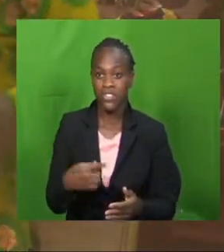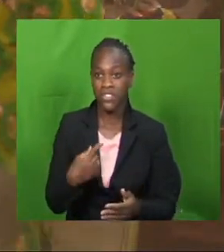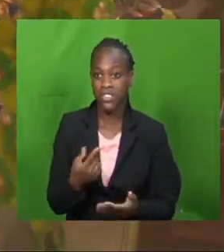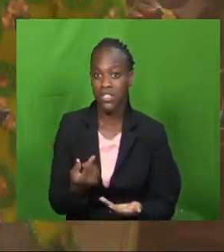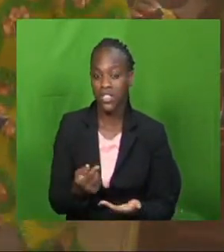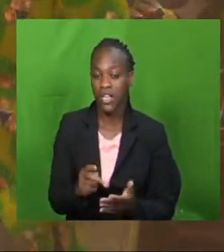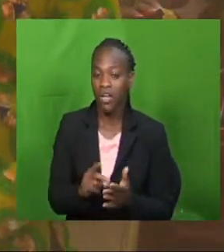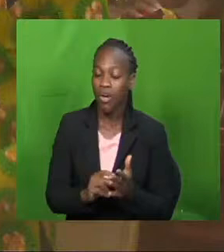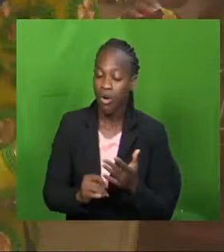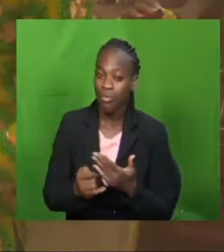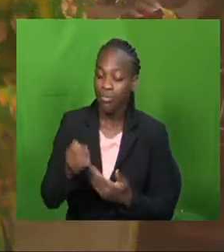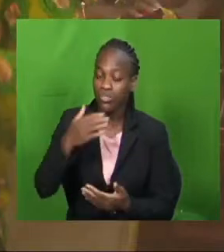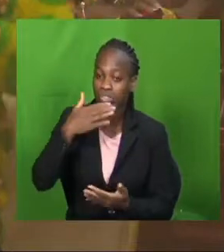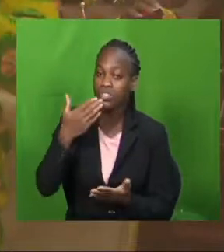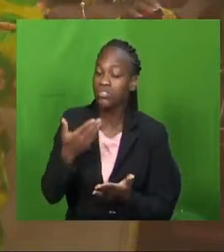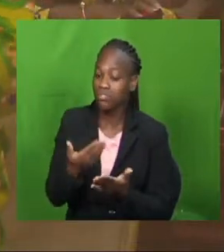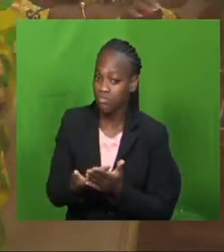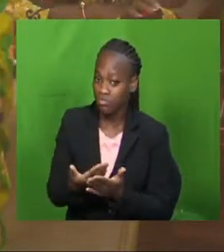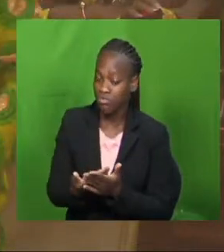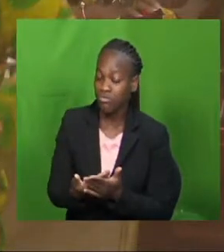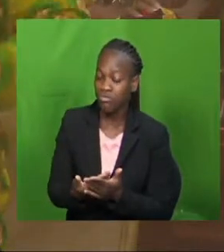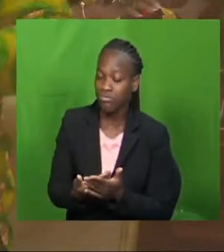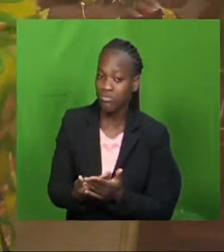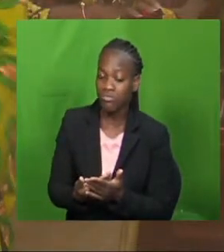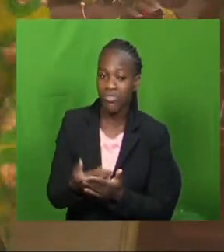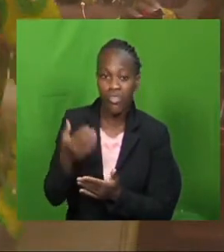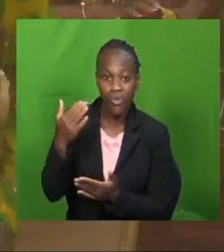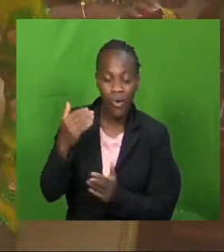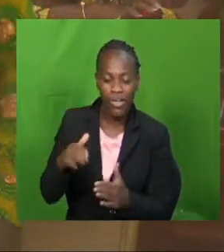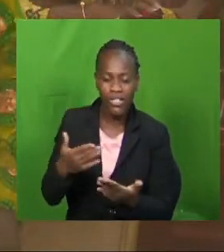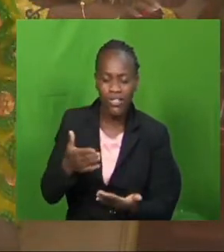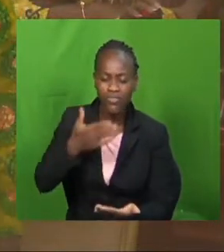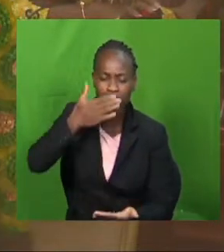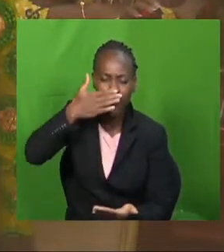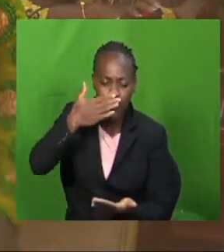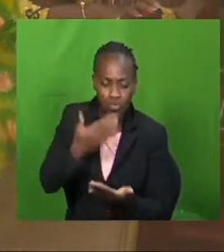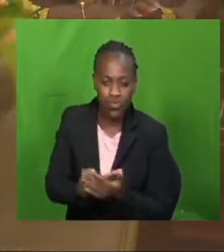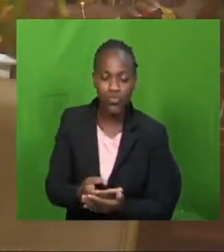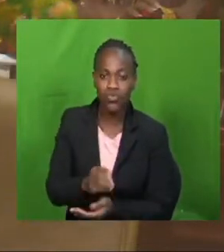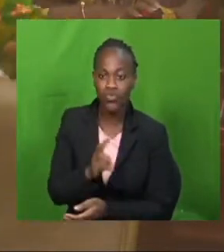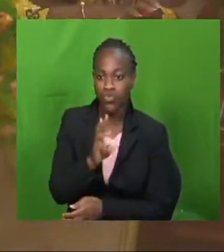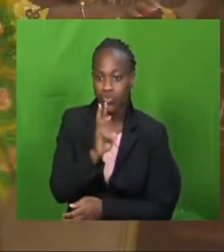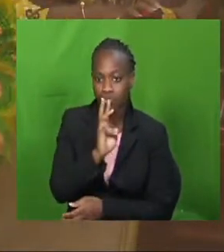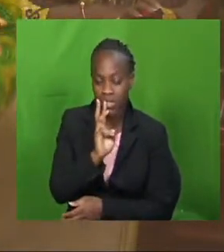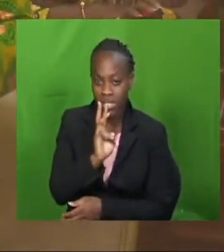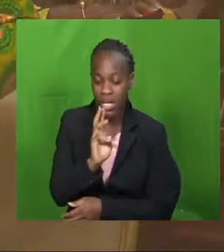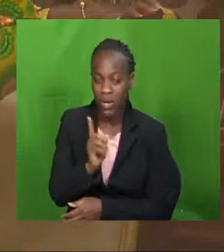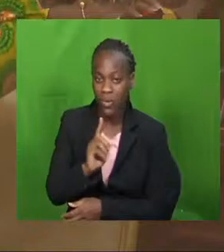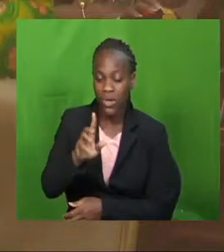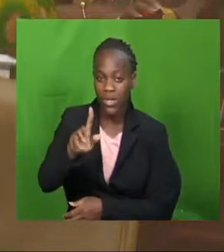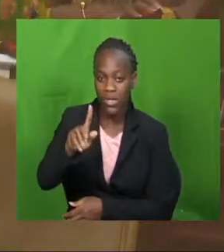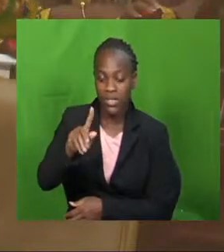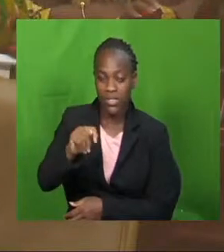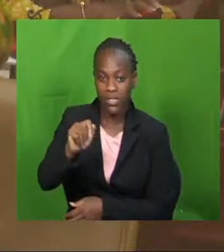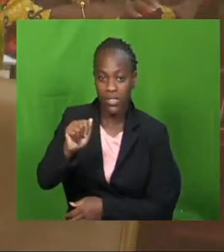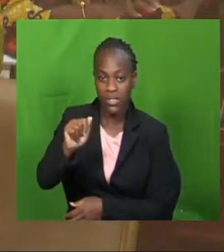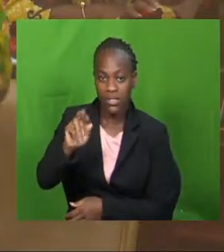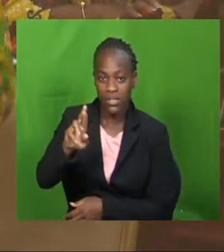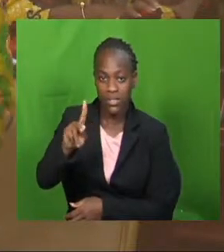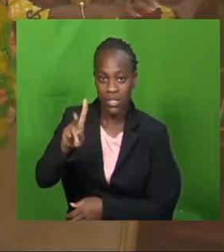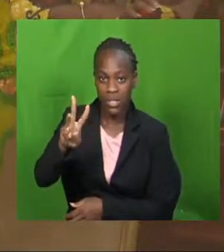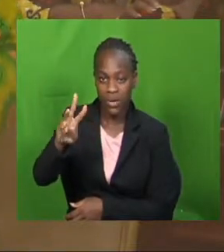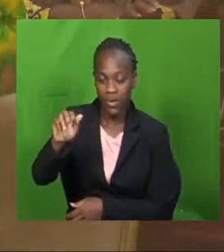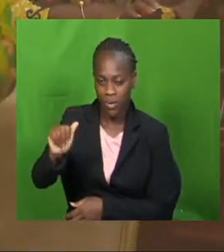is viable. It's about providing water, quality water to people from Takwa and its environs. And therefore, I recommend to